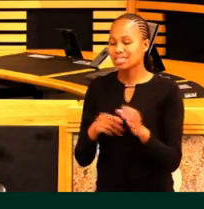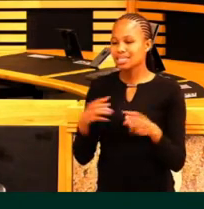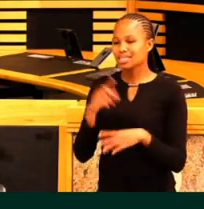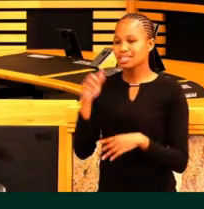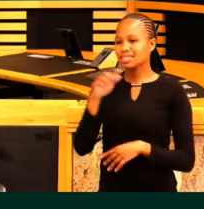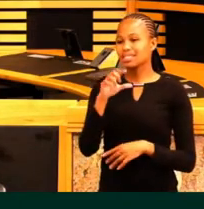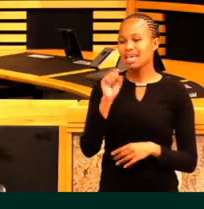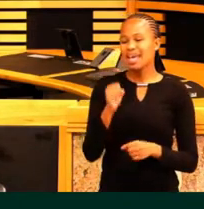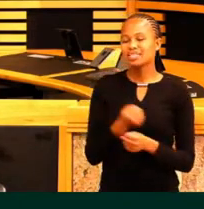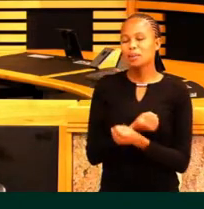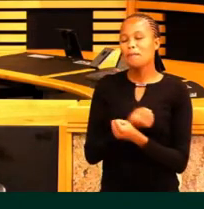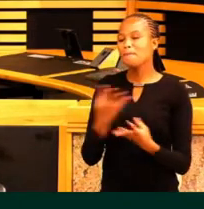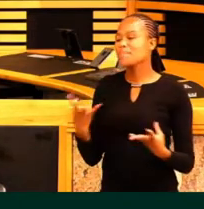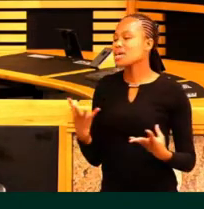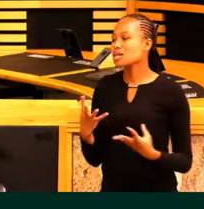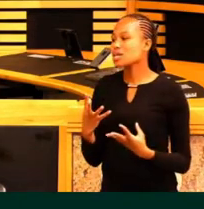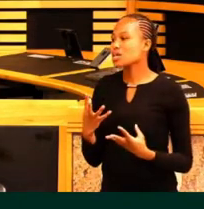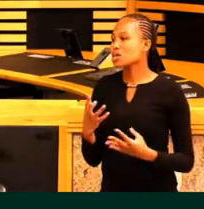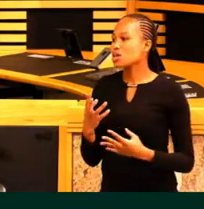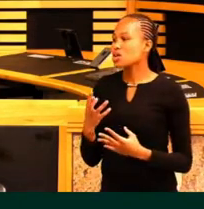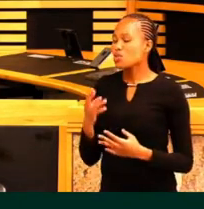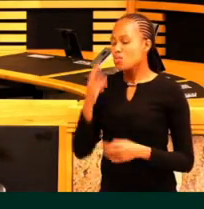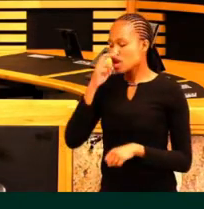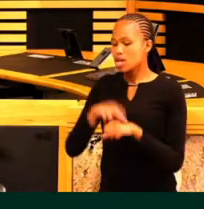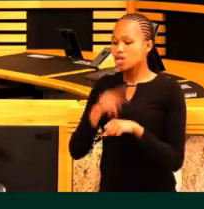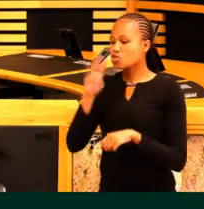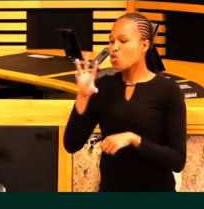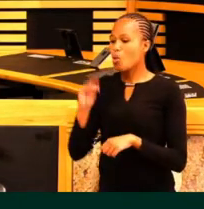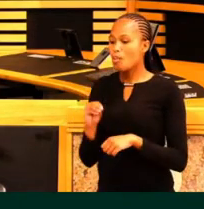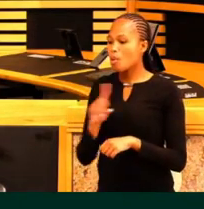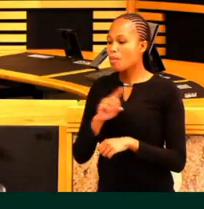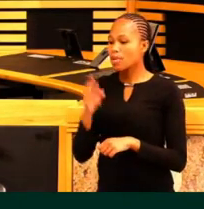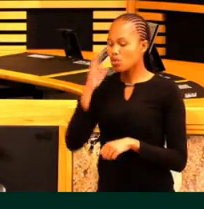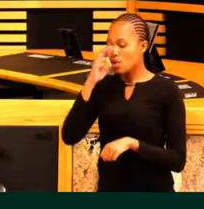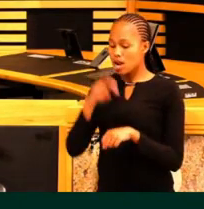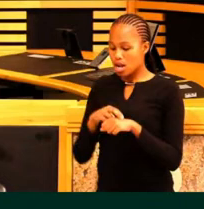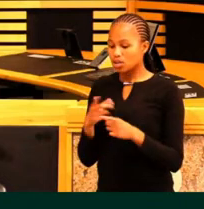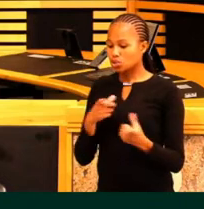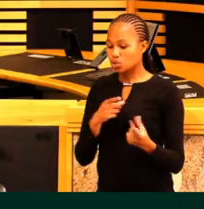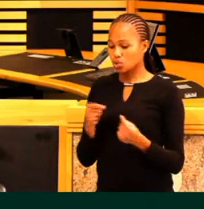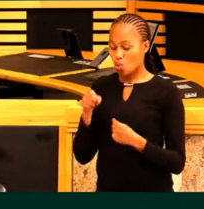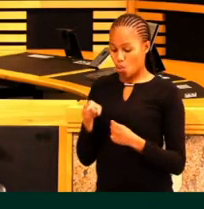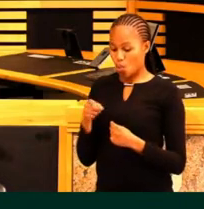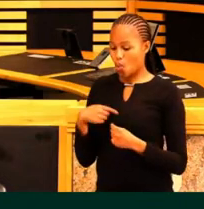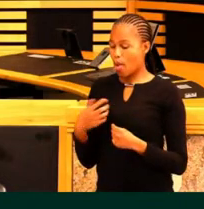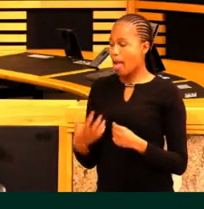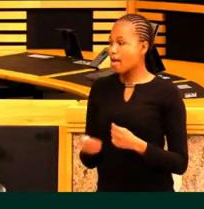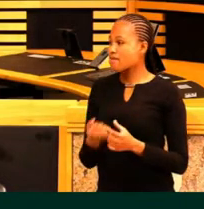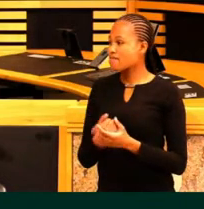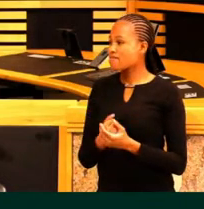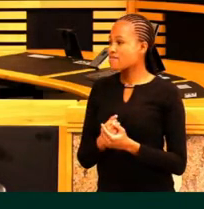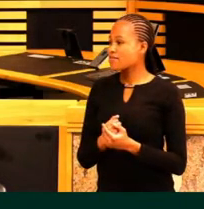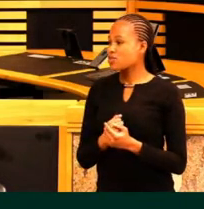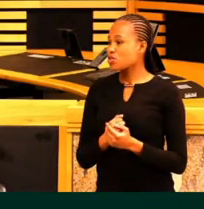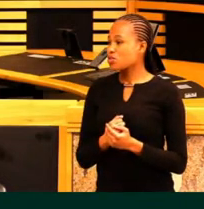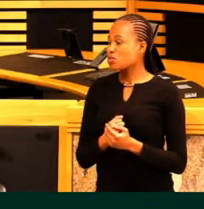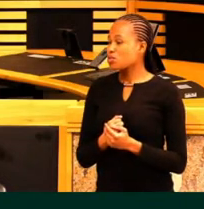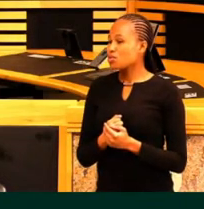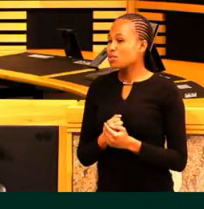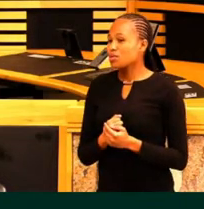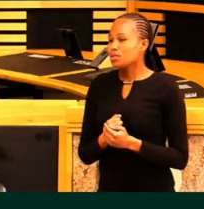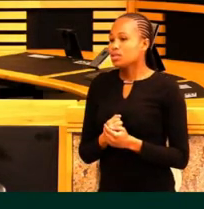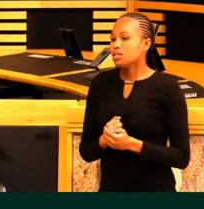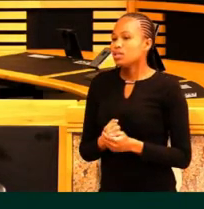you need no more at this moment but you need to implement this one minute left remember yes you need to